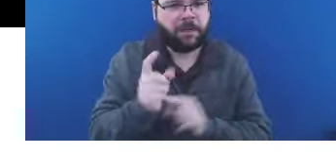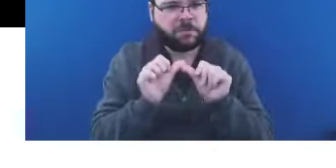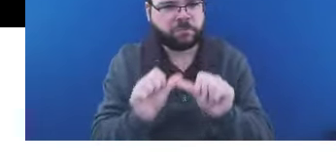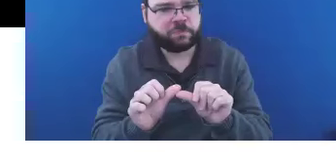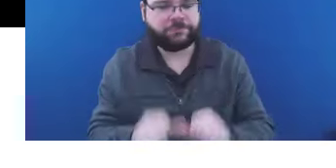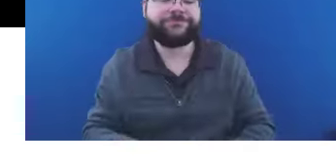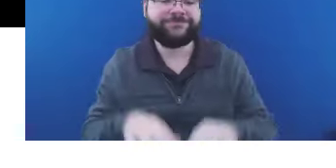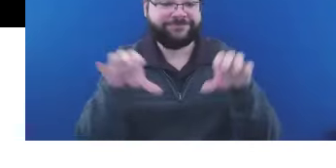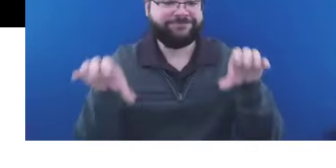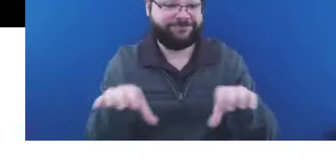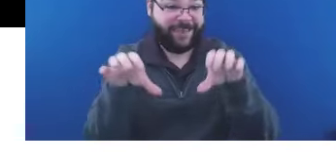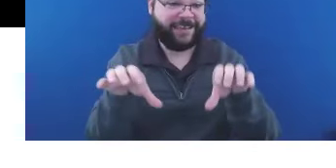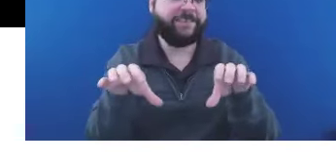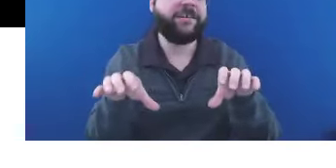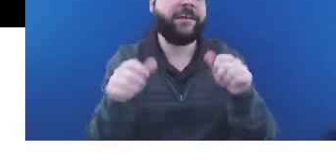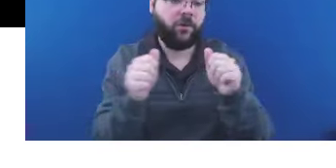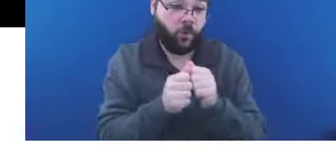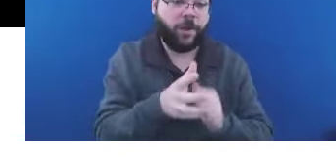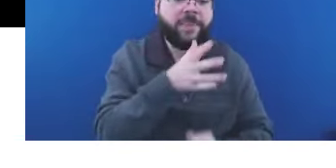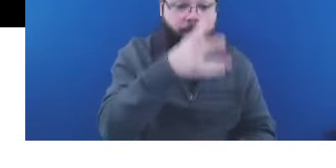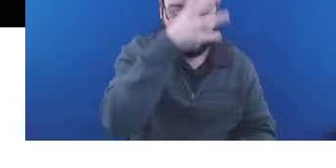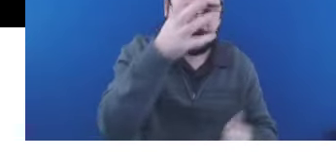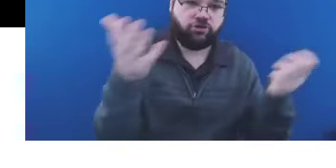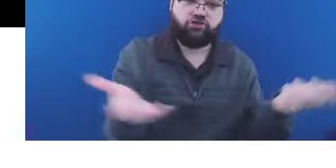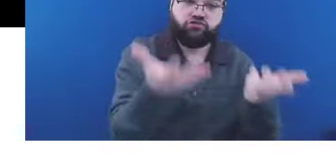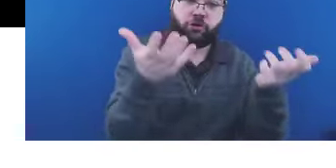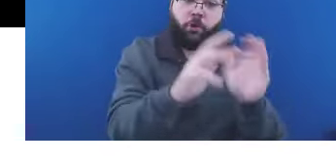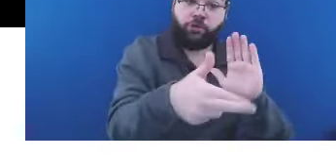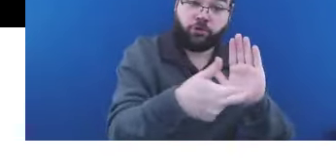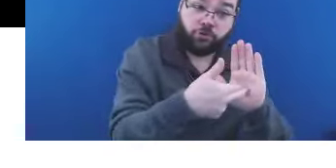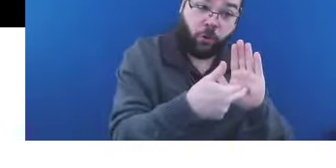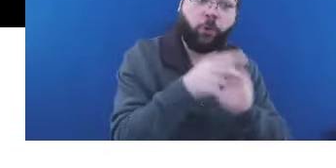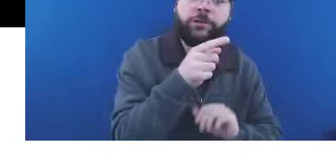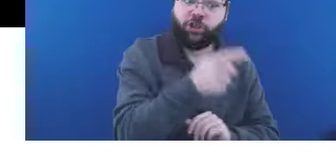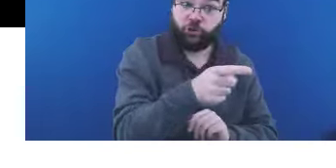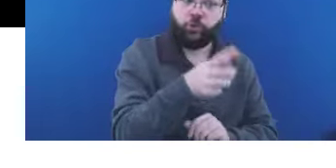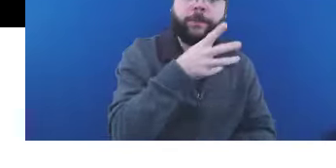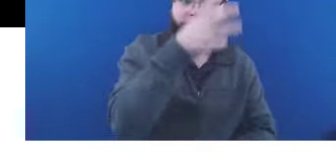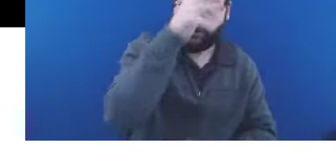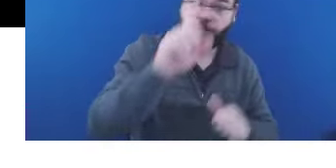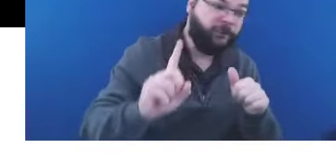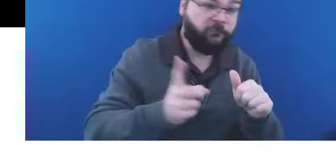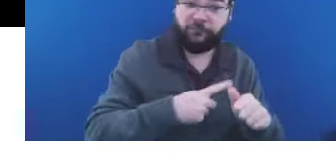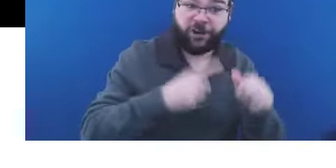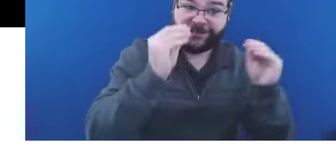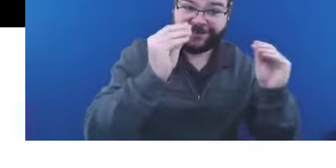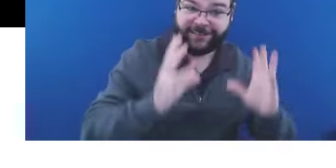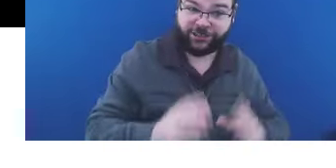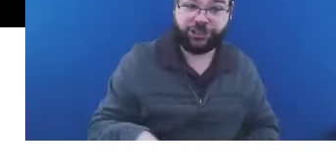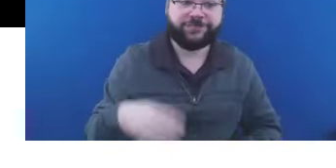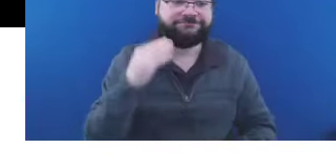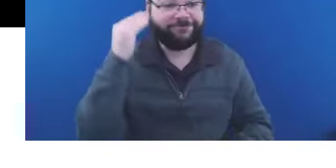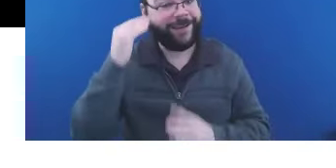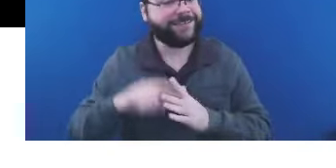activities are done with the parent to promote their role as the child's first teacher. In Head Start